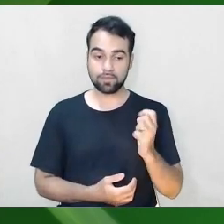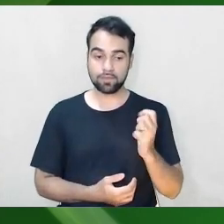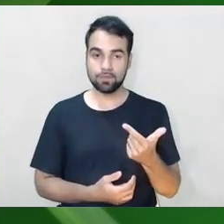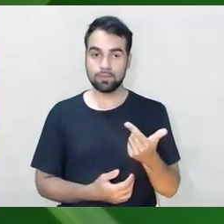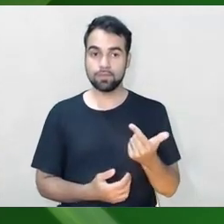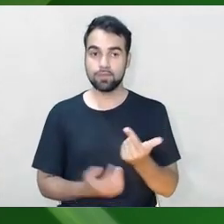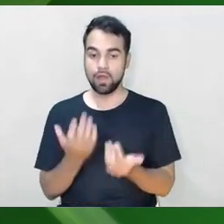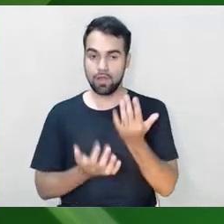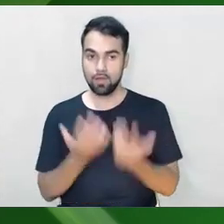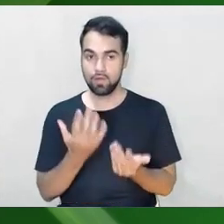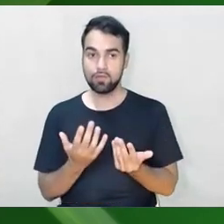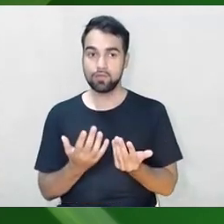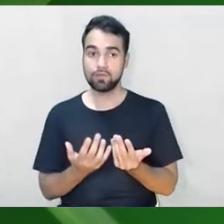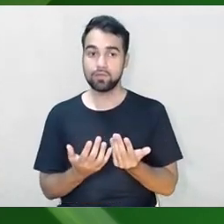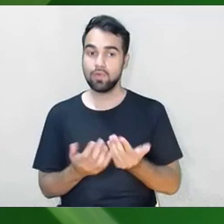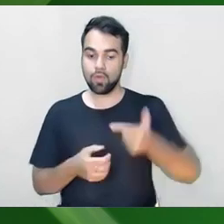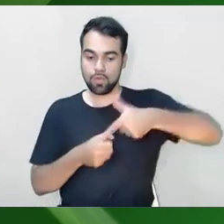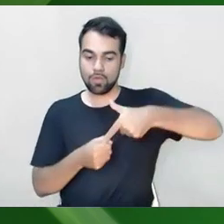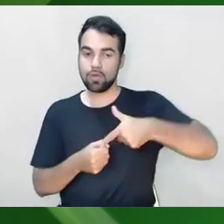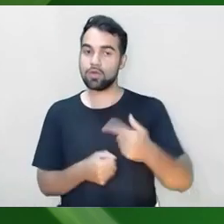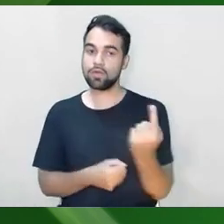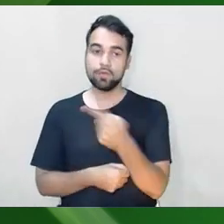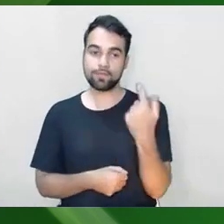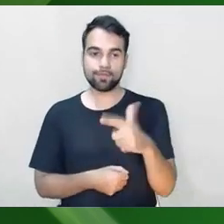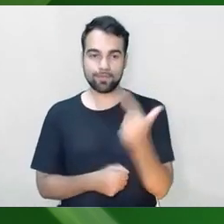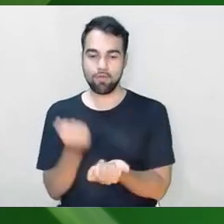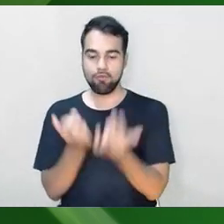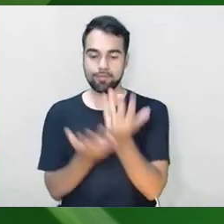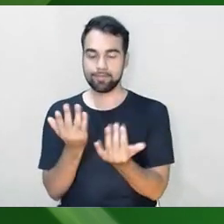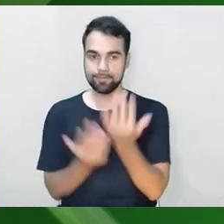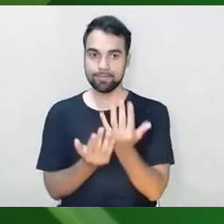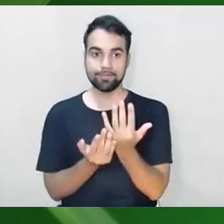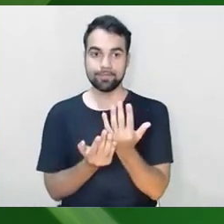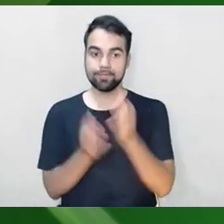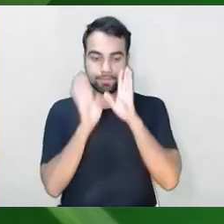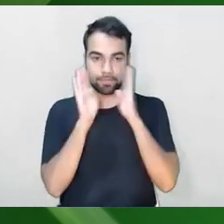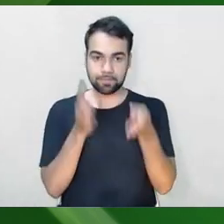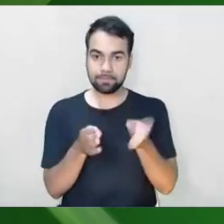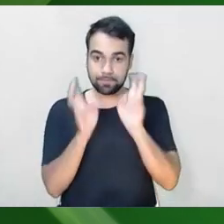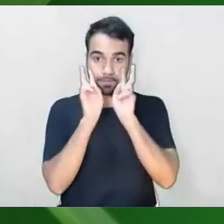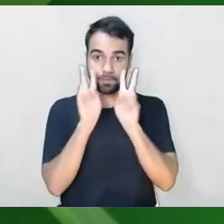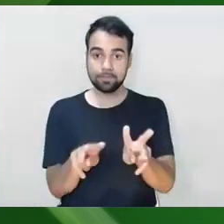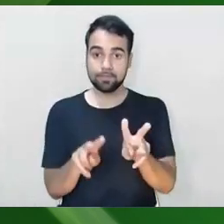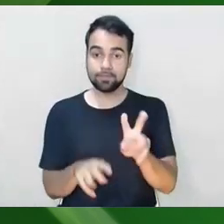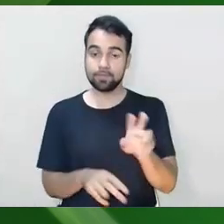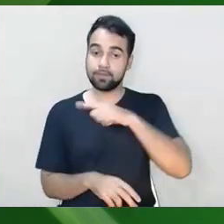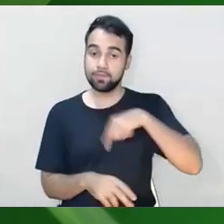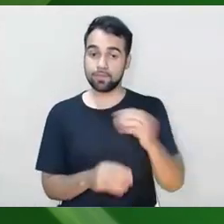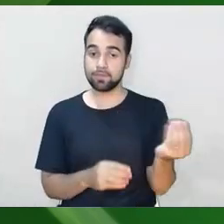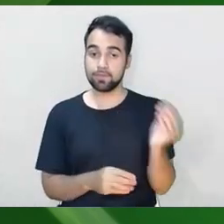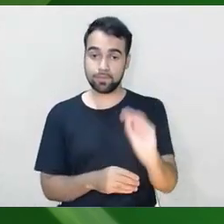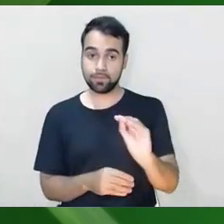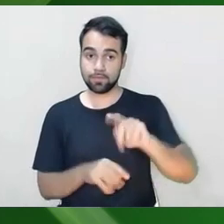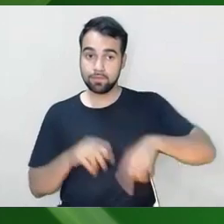we don't have fire. The same thing, philosophy and focus on observability. When you